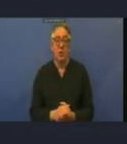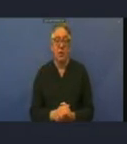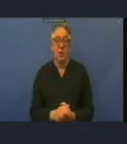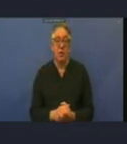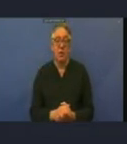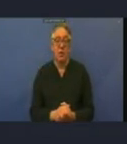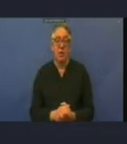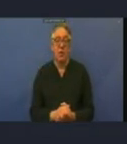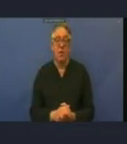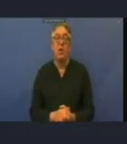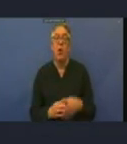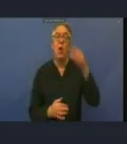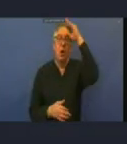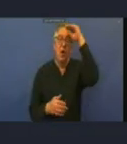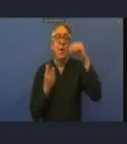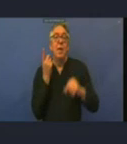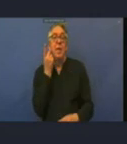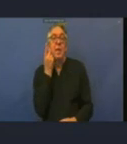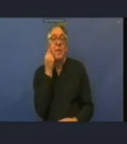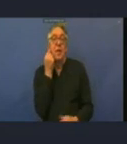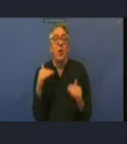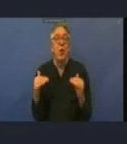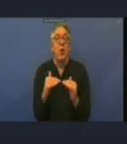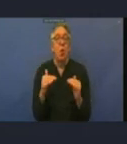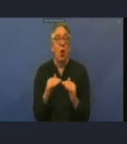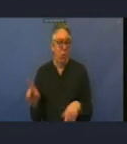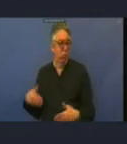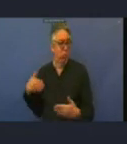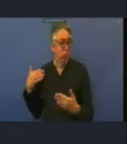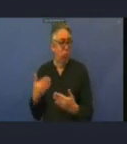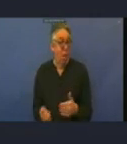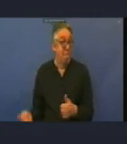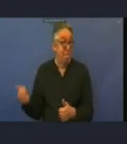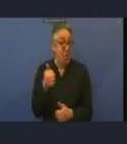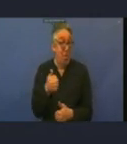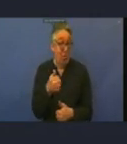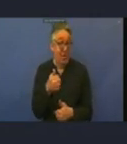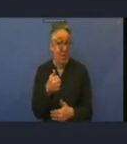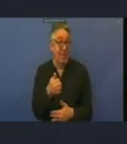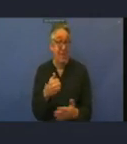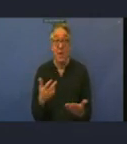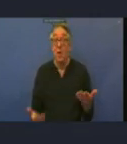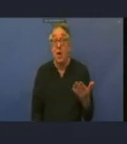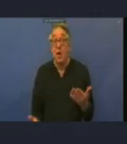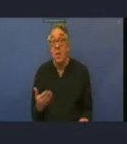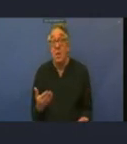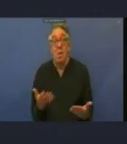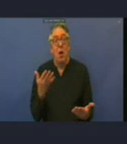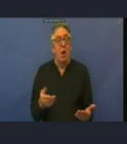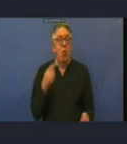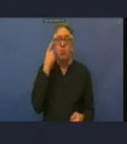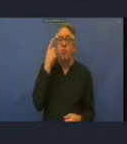equality has been a priority for a while now. Could it be the time to think about a cluster